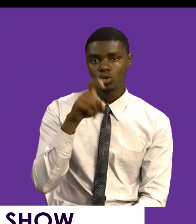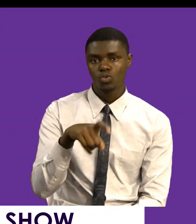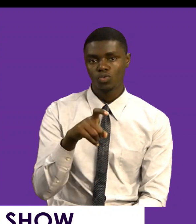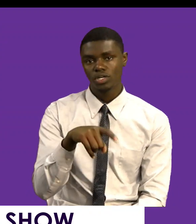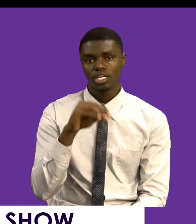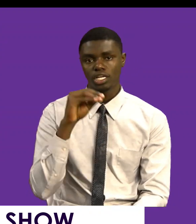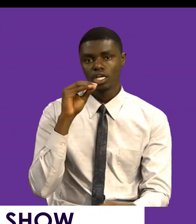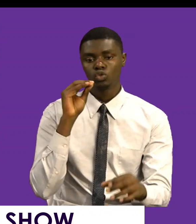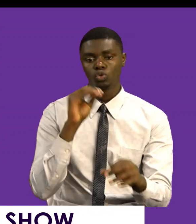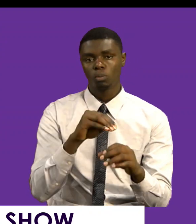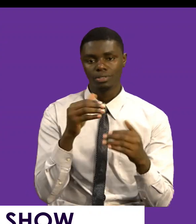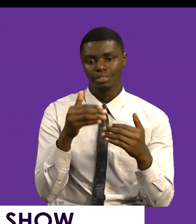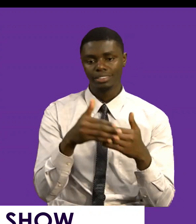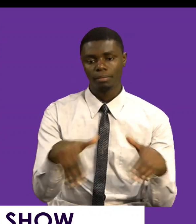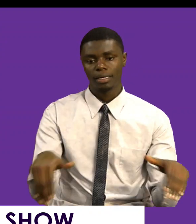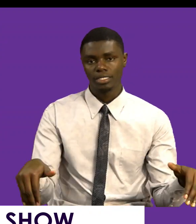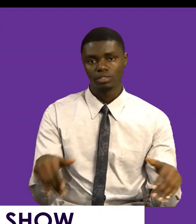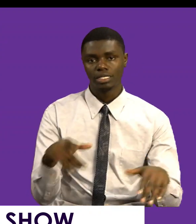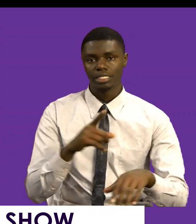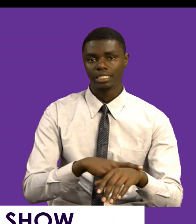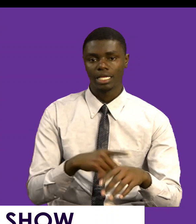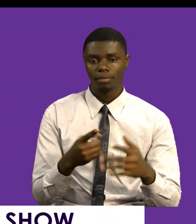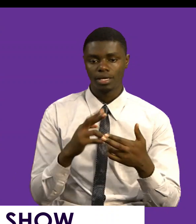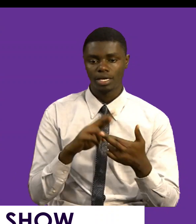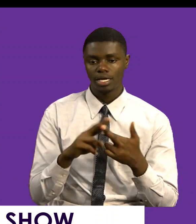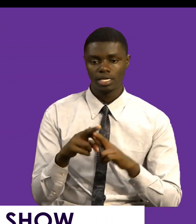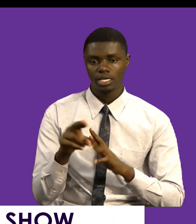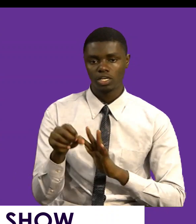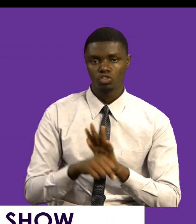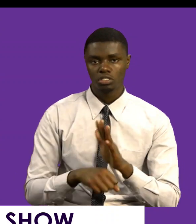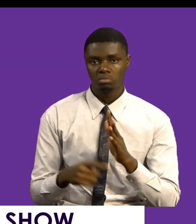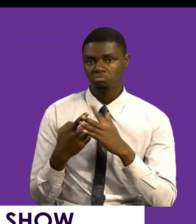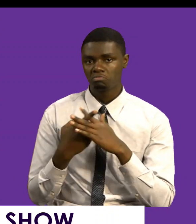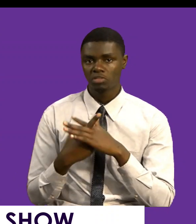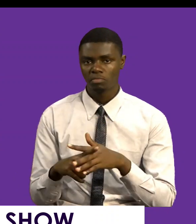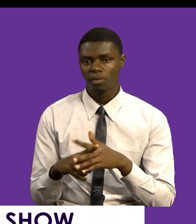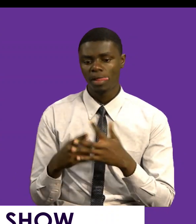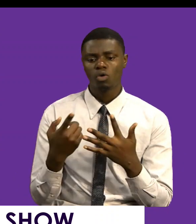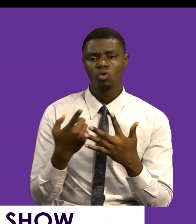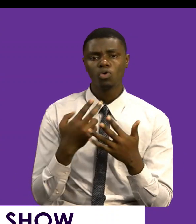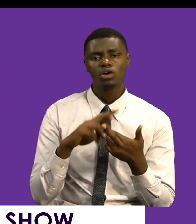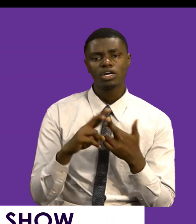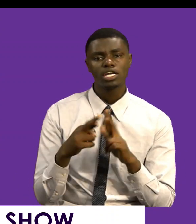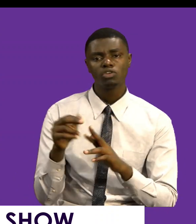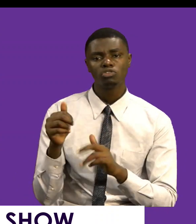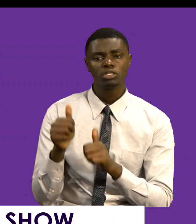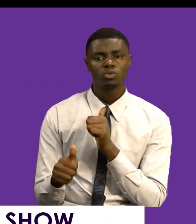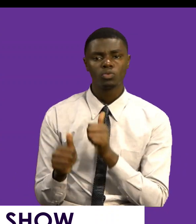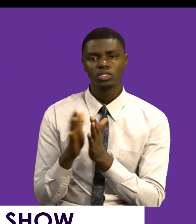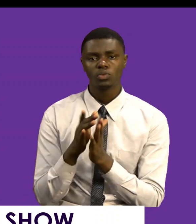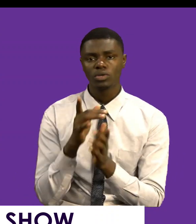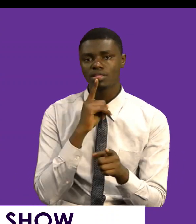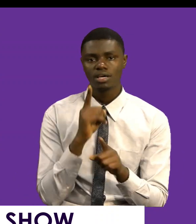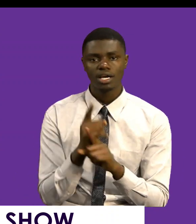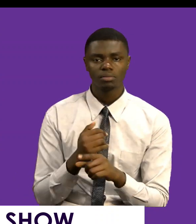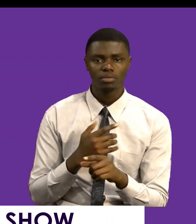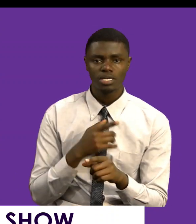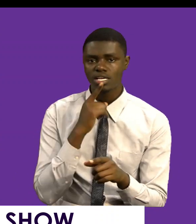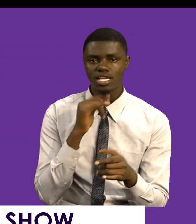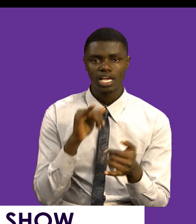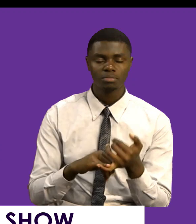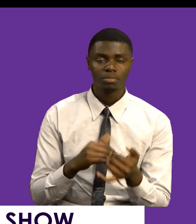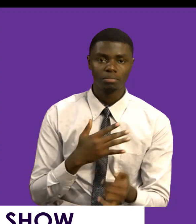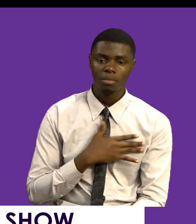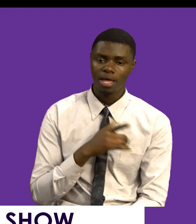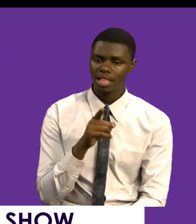put that separation. As you get into a relationship, what relationship am I into with my husband?